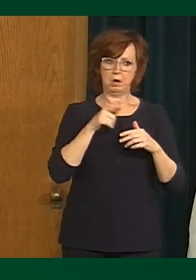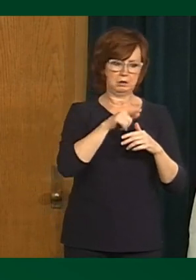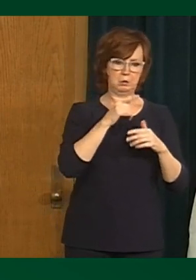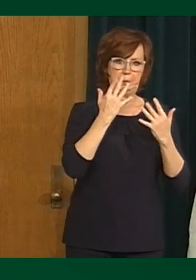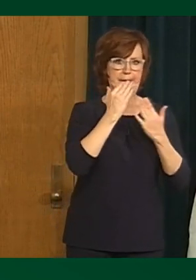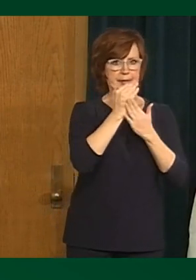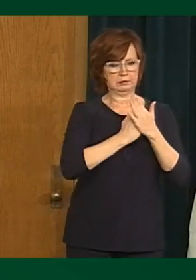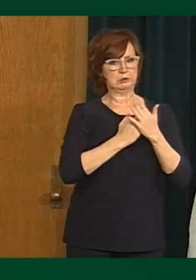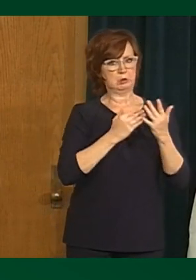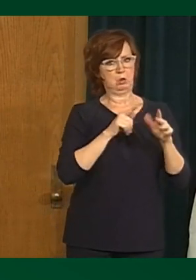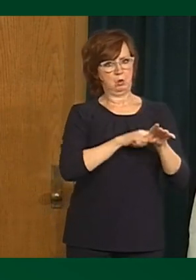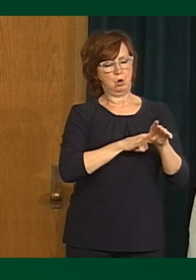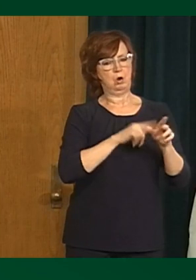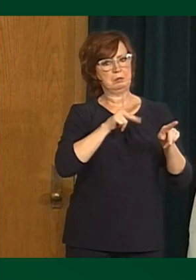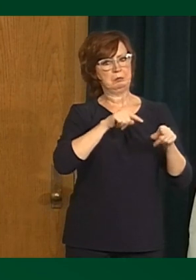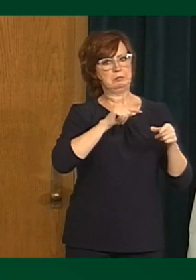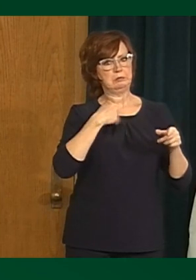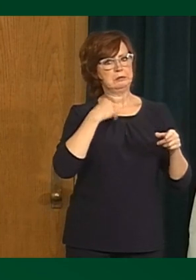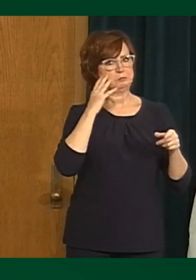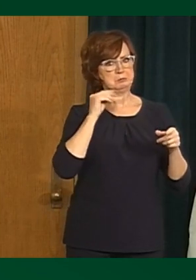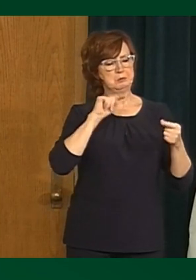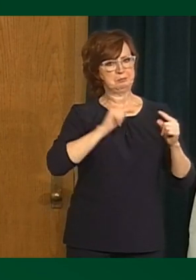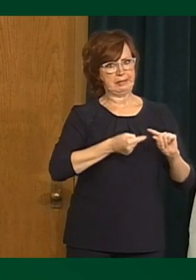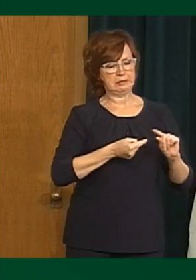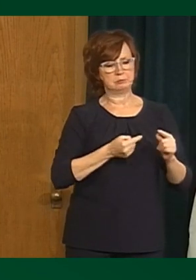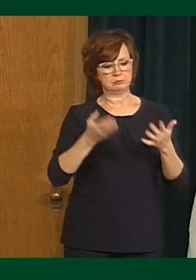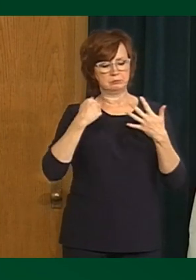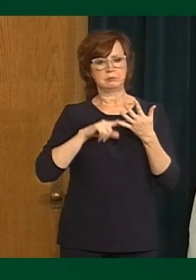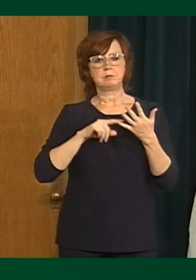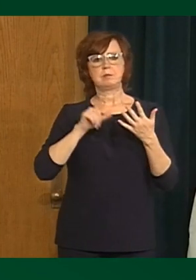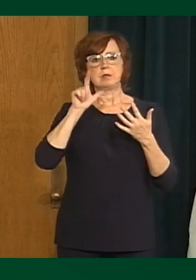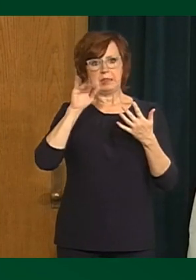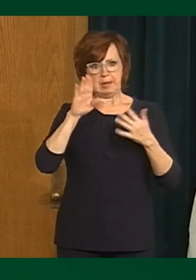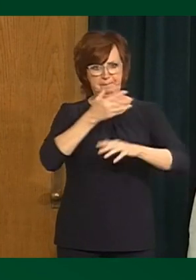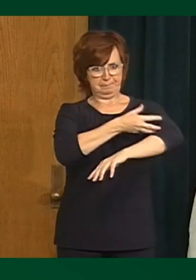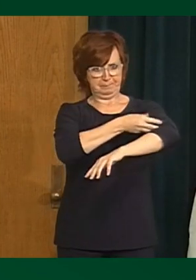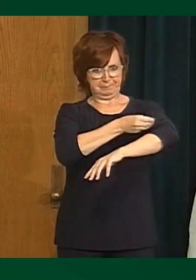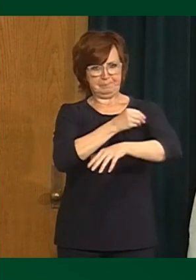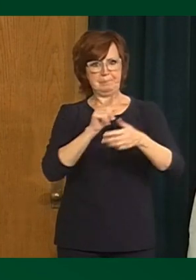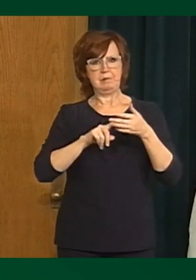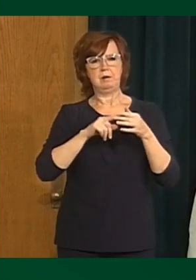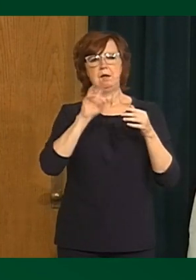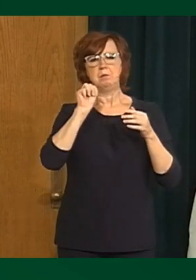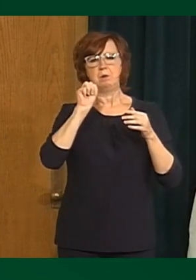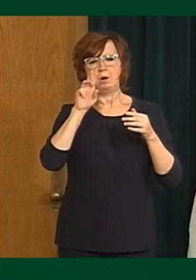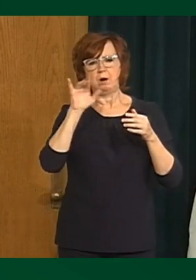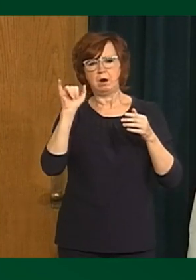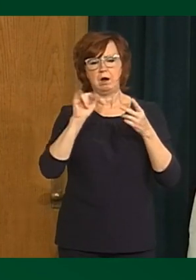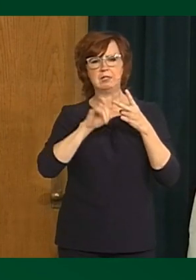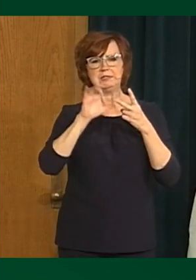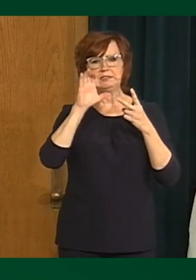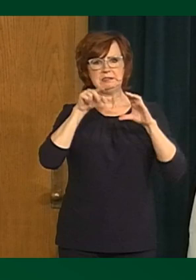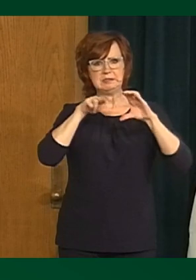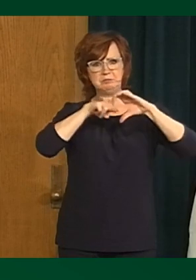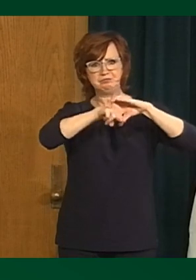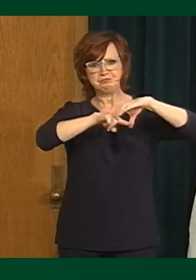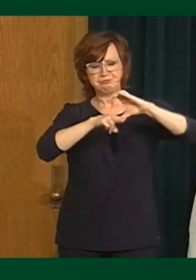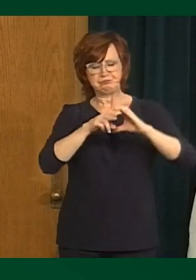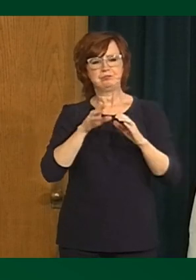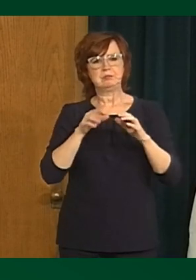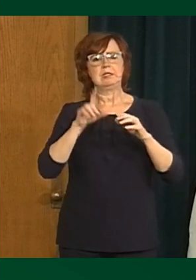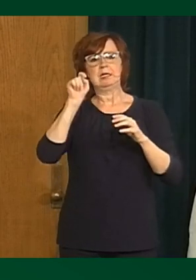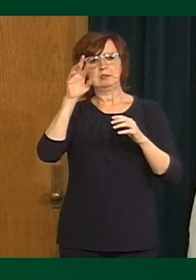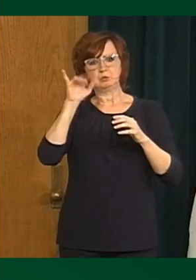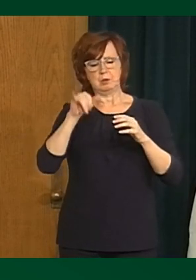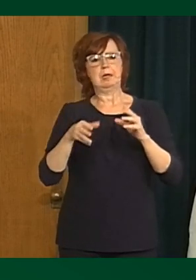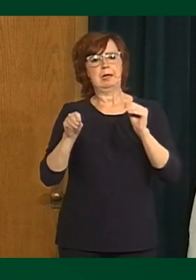lists, as well as lab services and diagnostic imaging are also slowly expanding their volumes as well. You'll see an increase